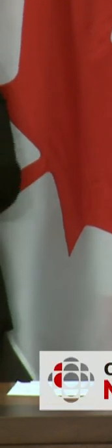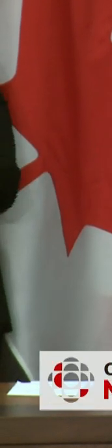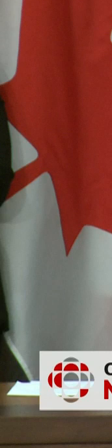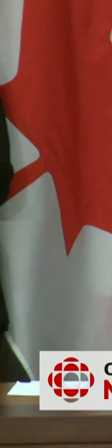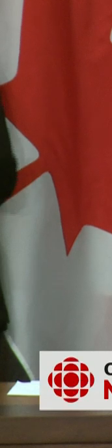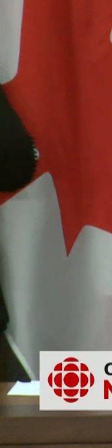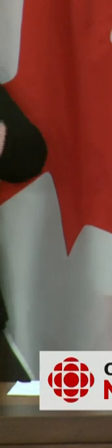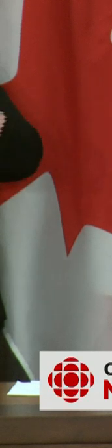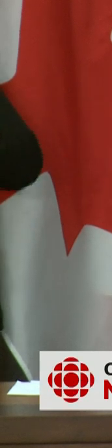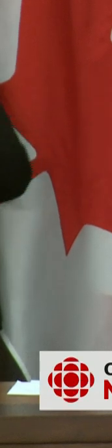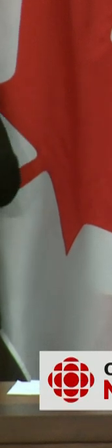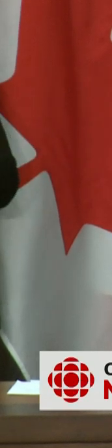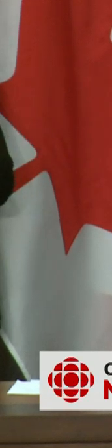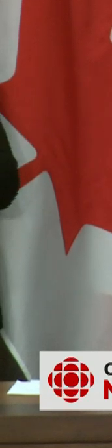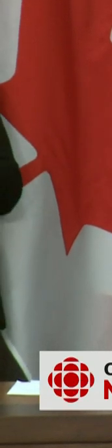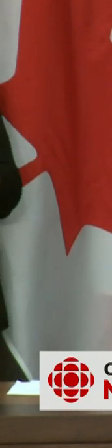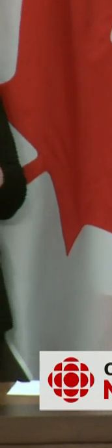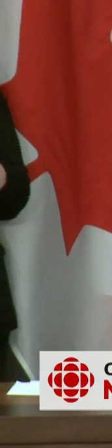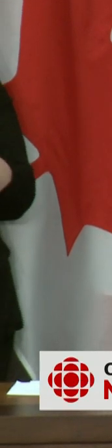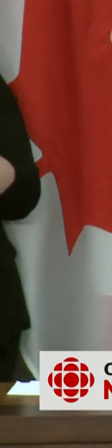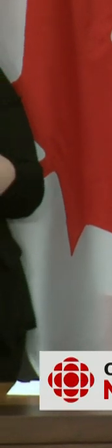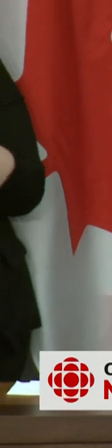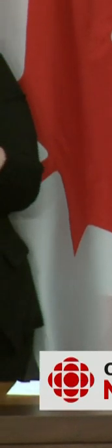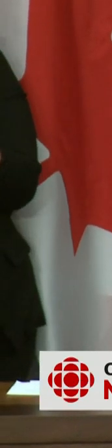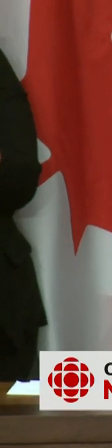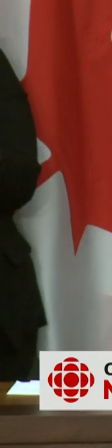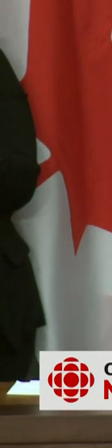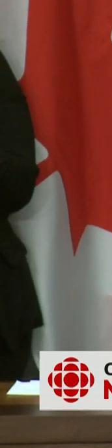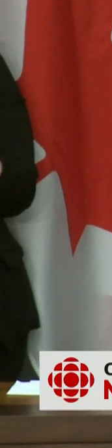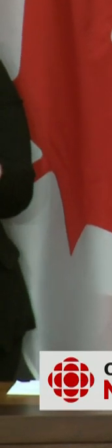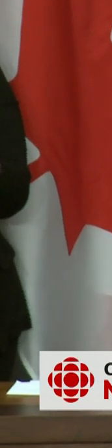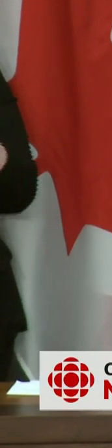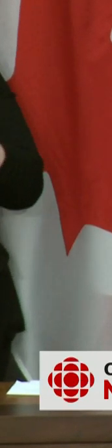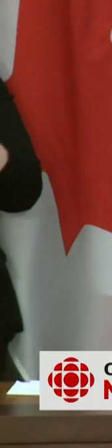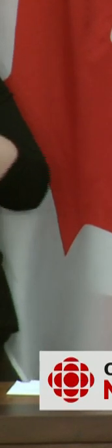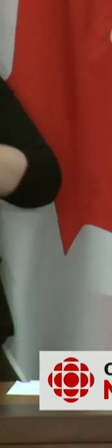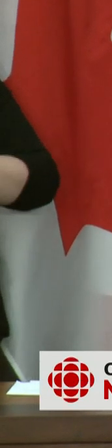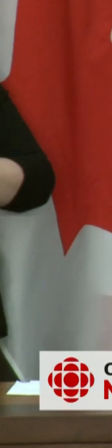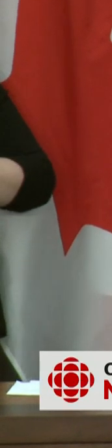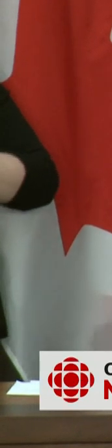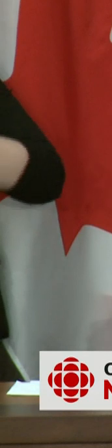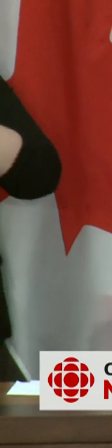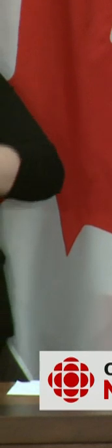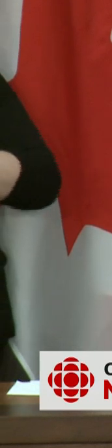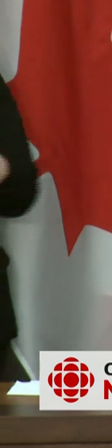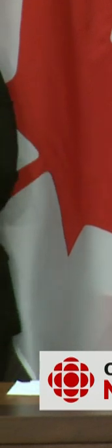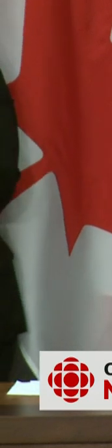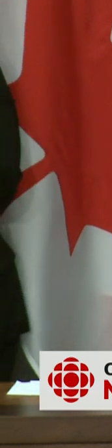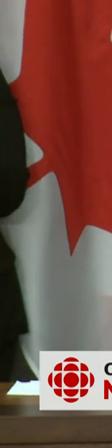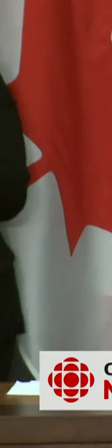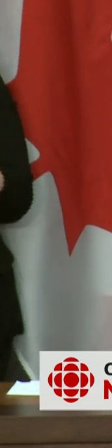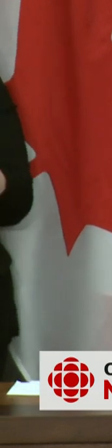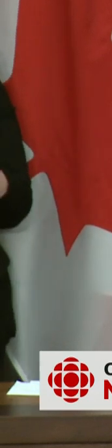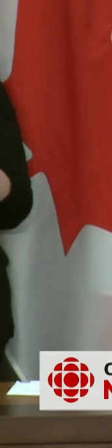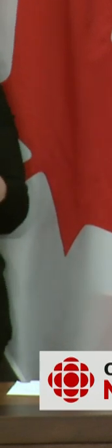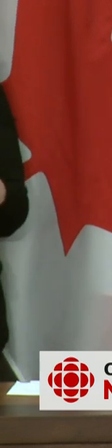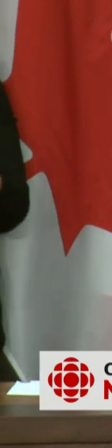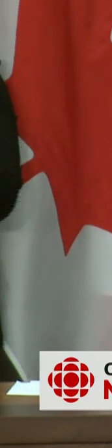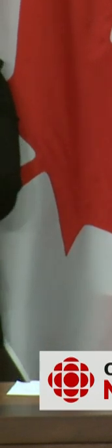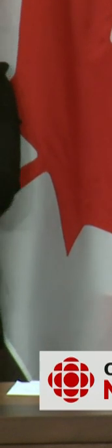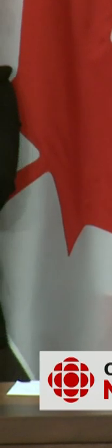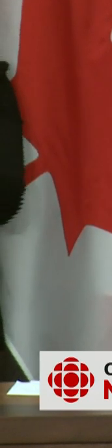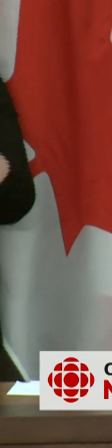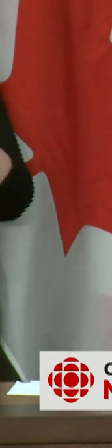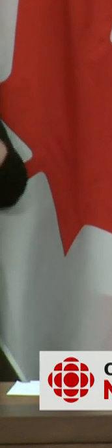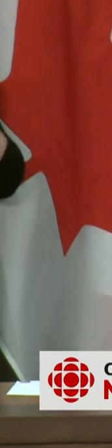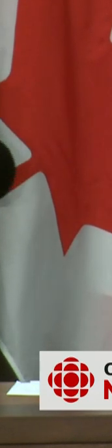phase. It's a very significant phase of helping people directly, of helping businesses to bridge a difficult time. But there will be